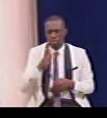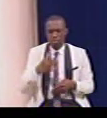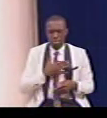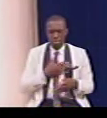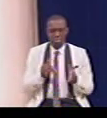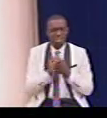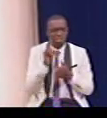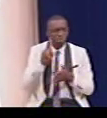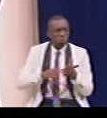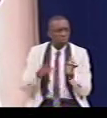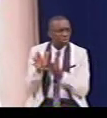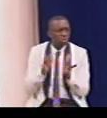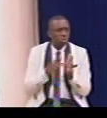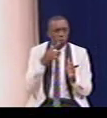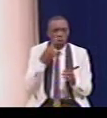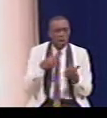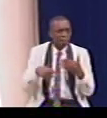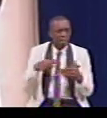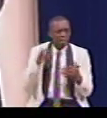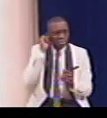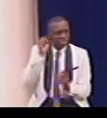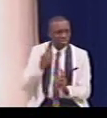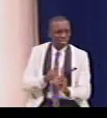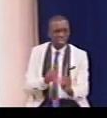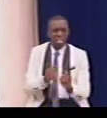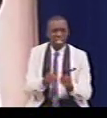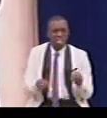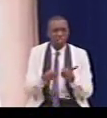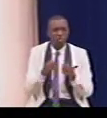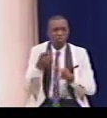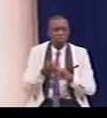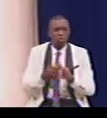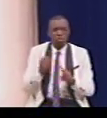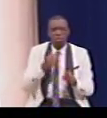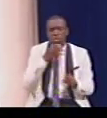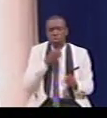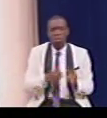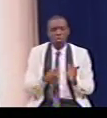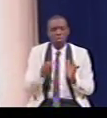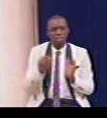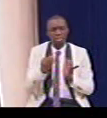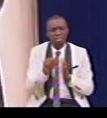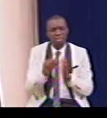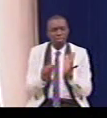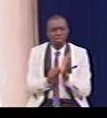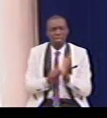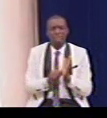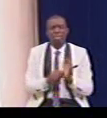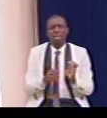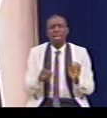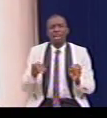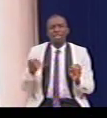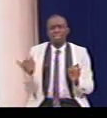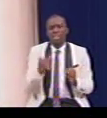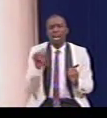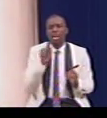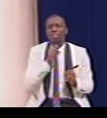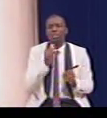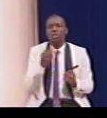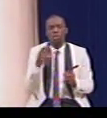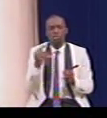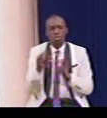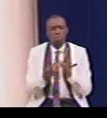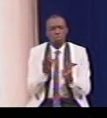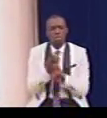even from the Old Testament the north of the world even as I am not of the world Jeremiah chapter 10